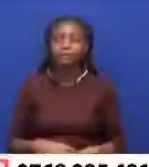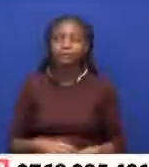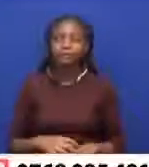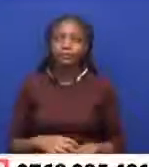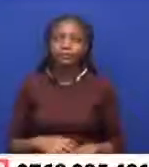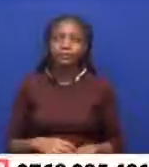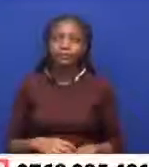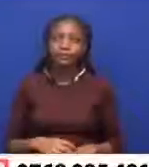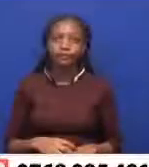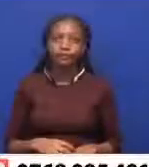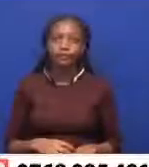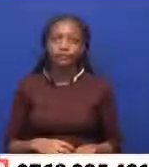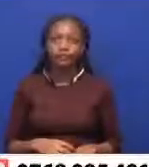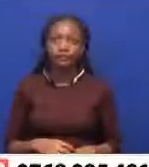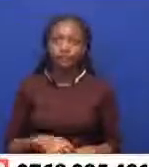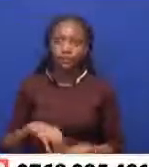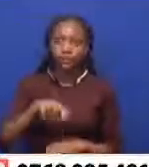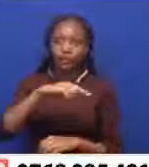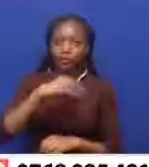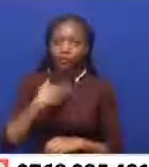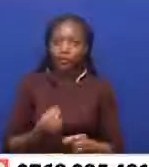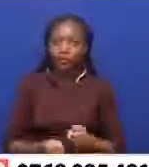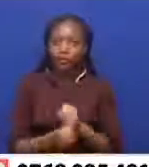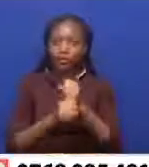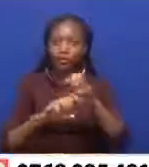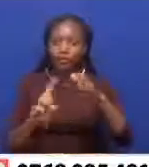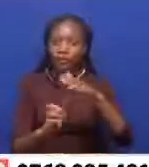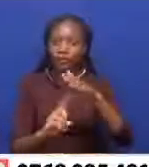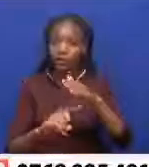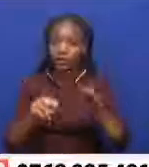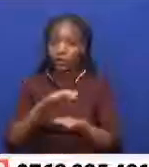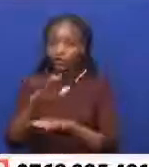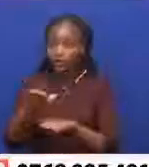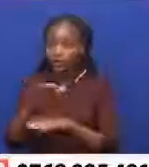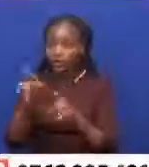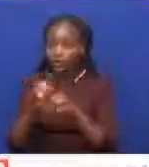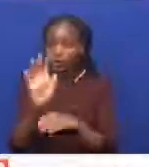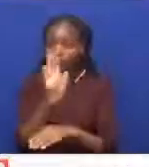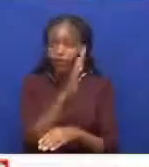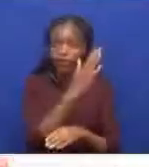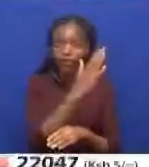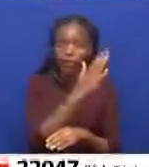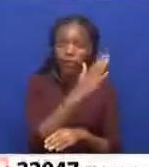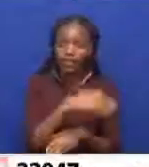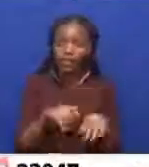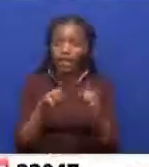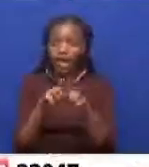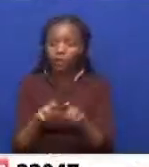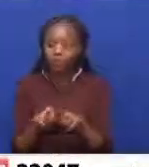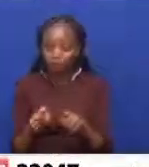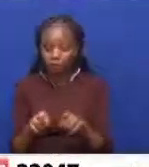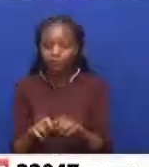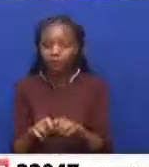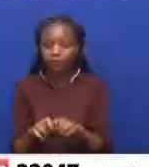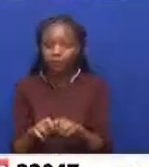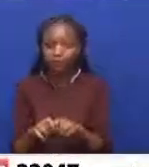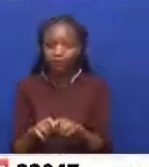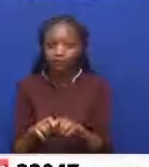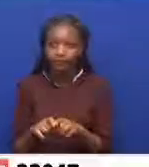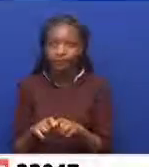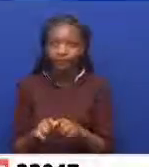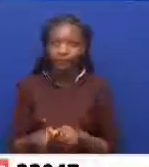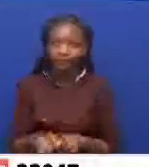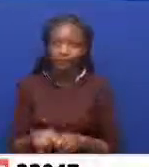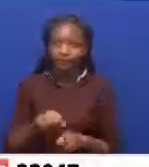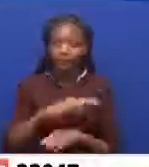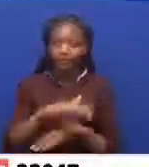To actually support the Ministry of Environment and Forestry and all that end up on the roundabout or on the